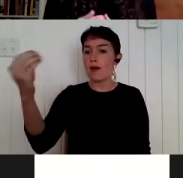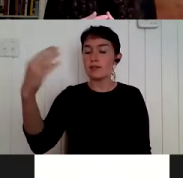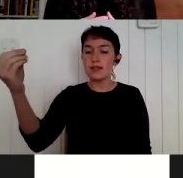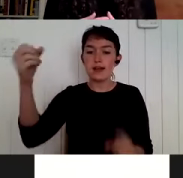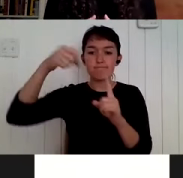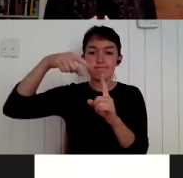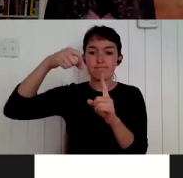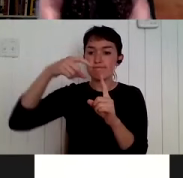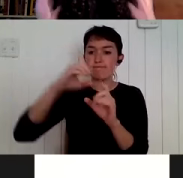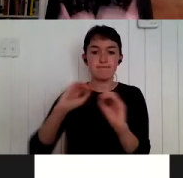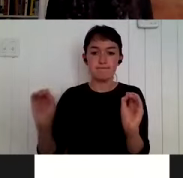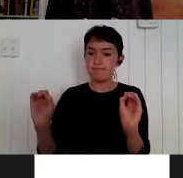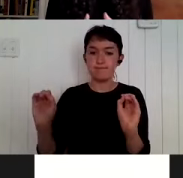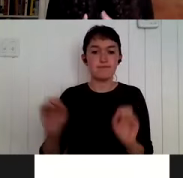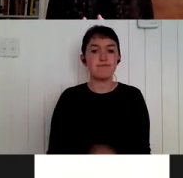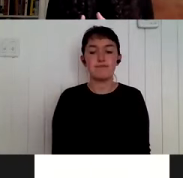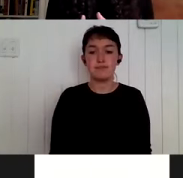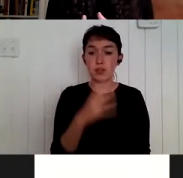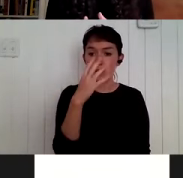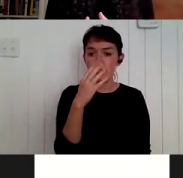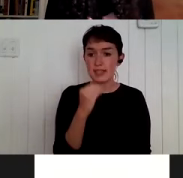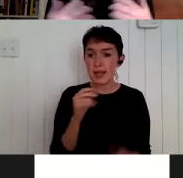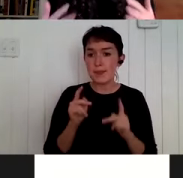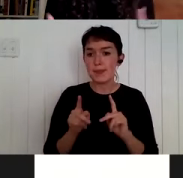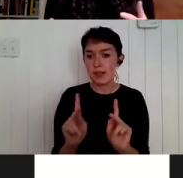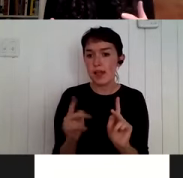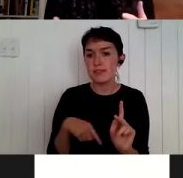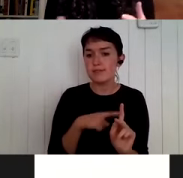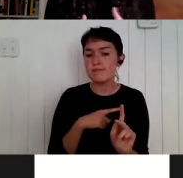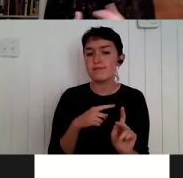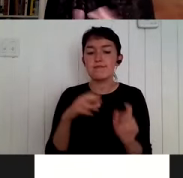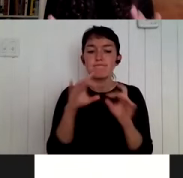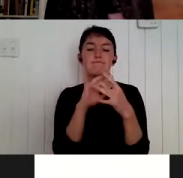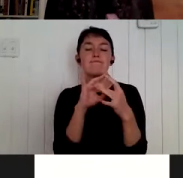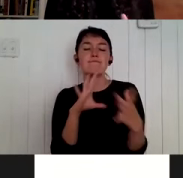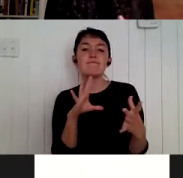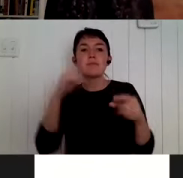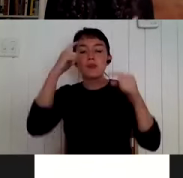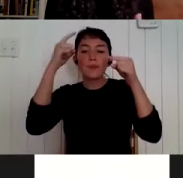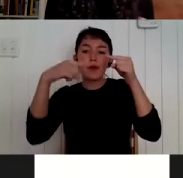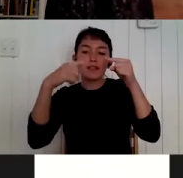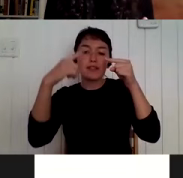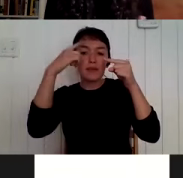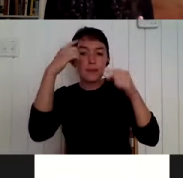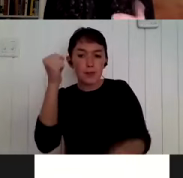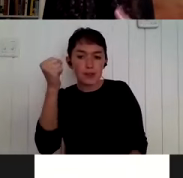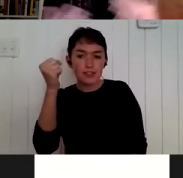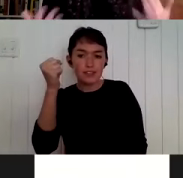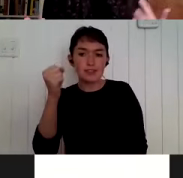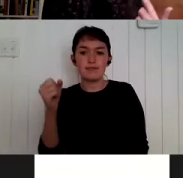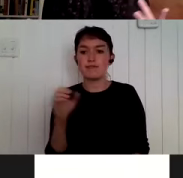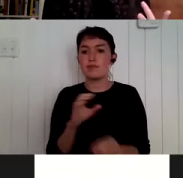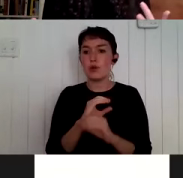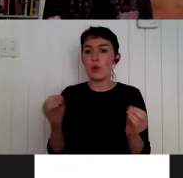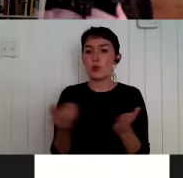may provide a chance for us to disconnect from our environment, process our memories without having to encode anything new. So it